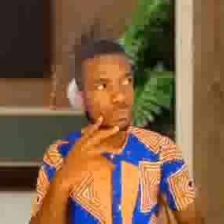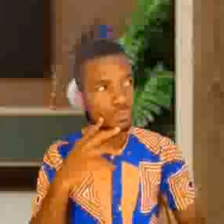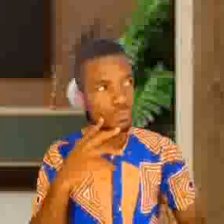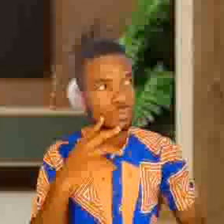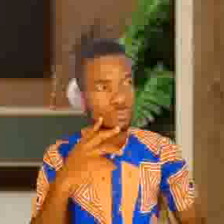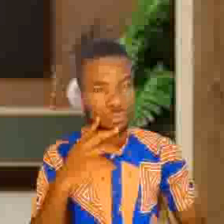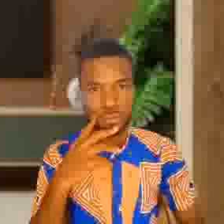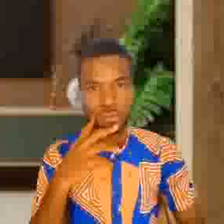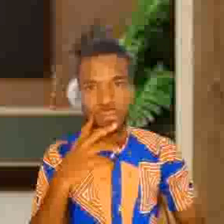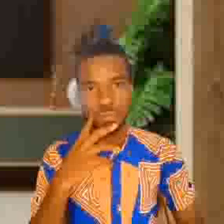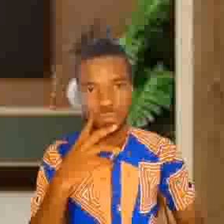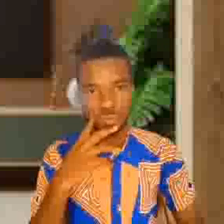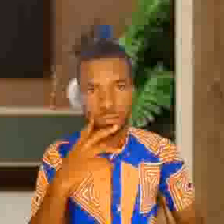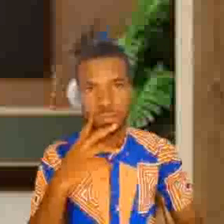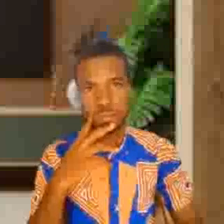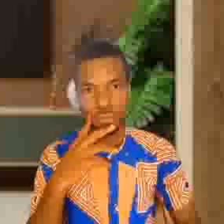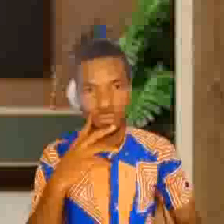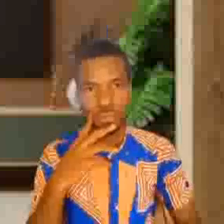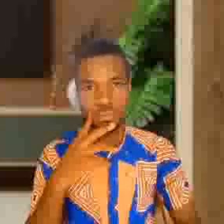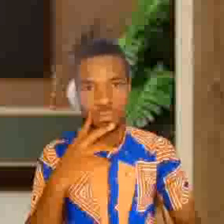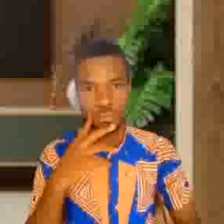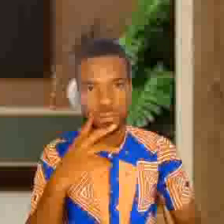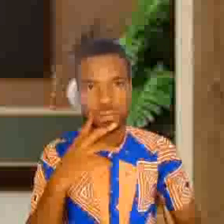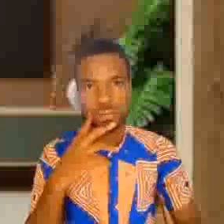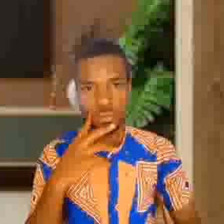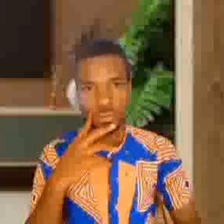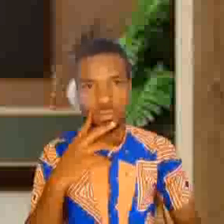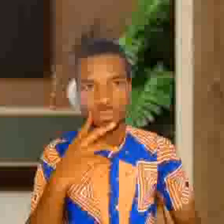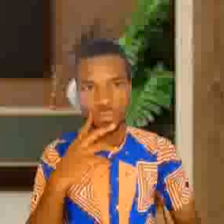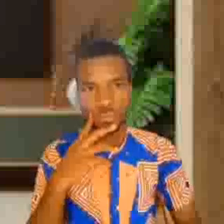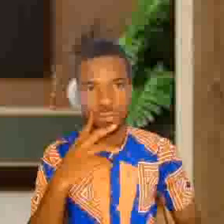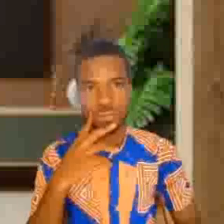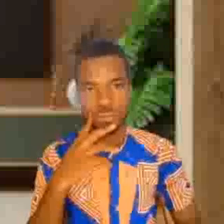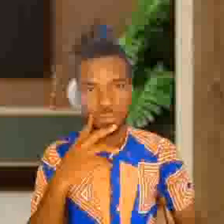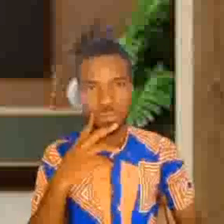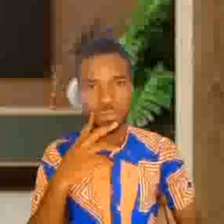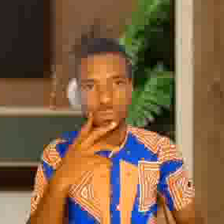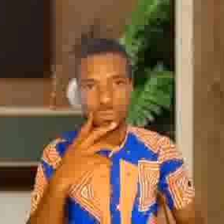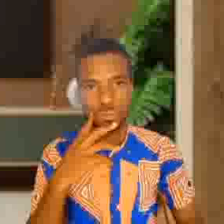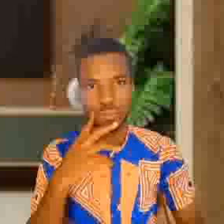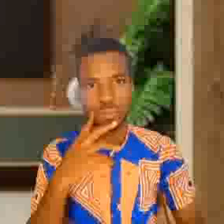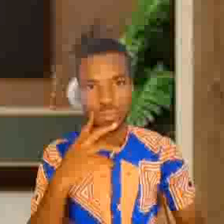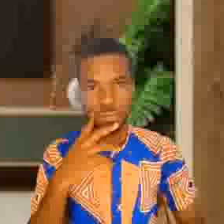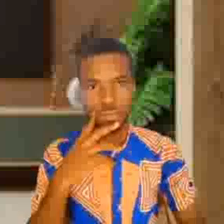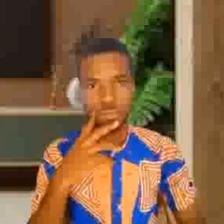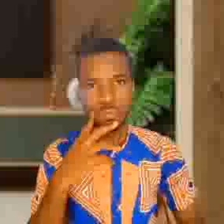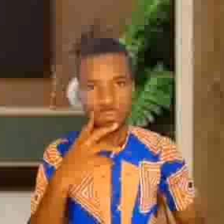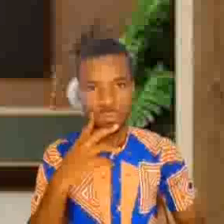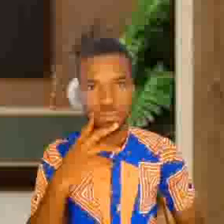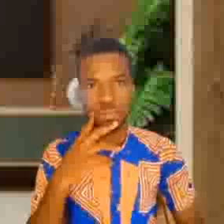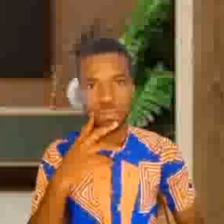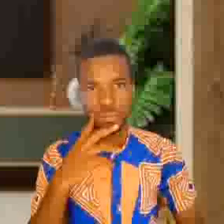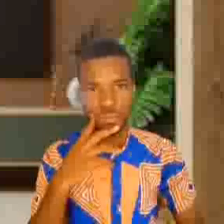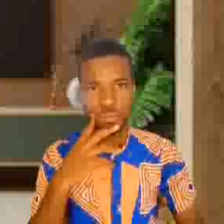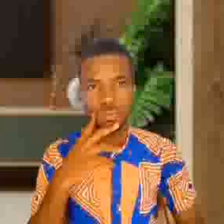walked beyond the bus stop, and I began to go. He said, stop now and take a bus. Now, I should have taken the bus at the bus stop. But he said,